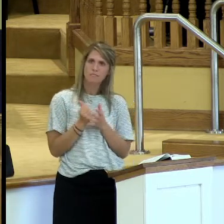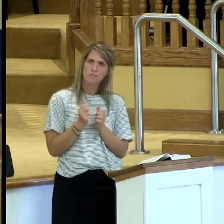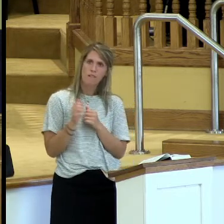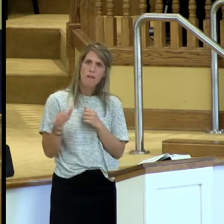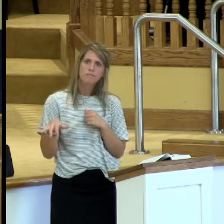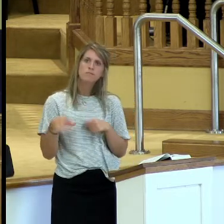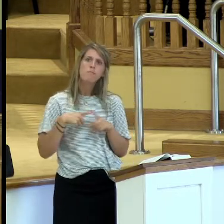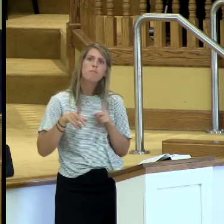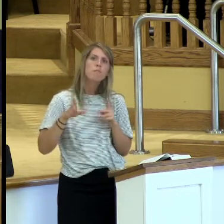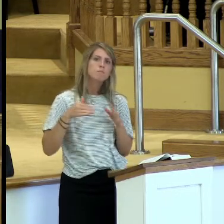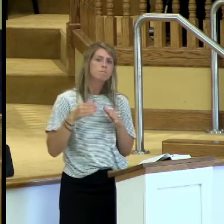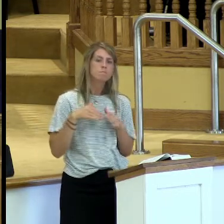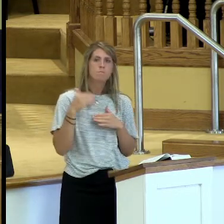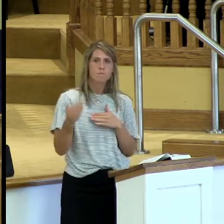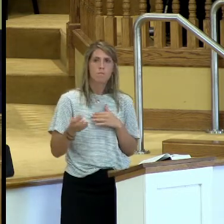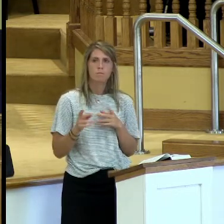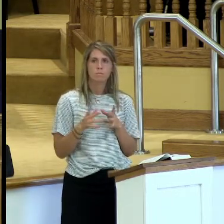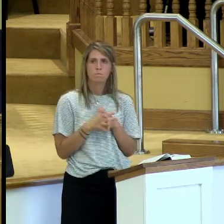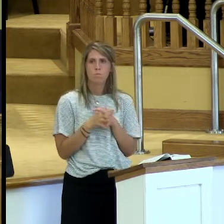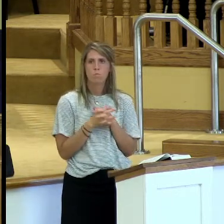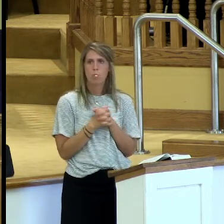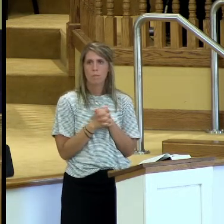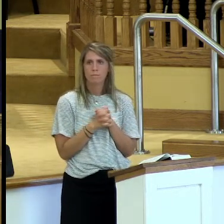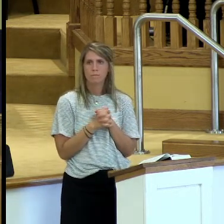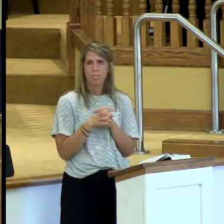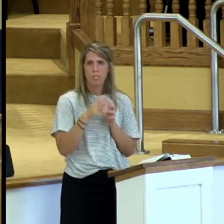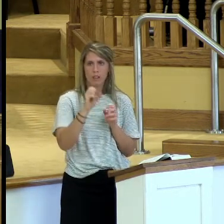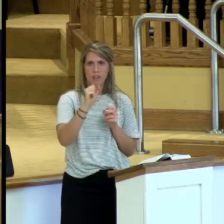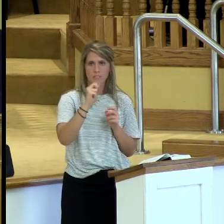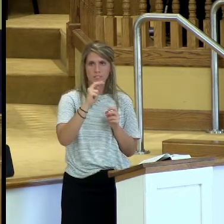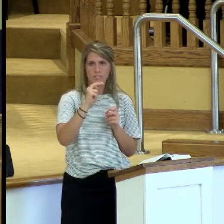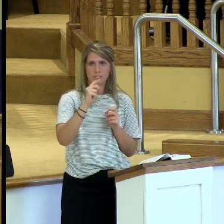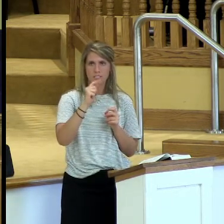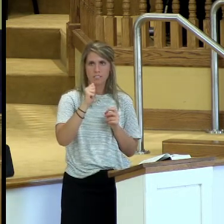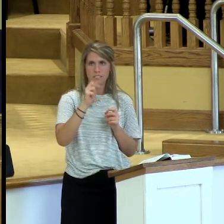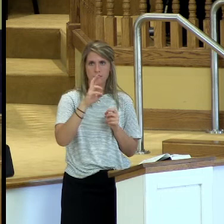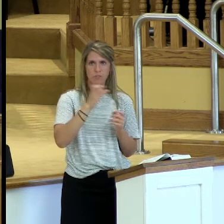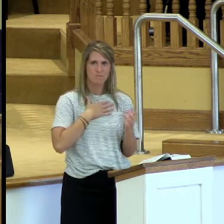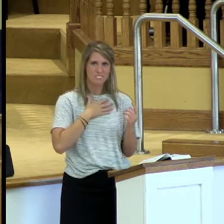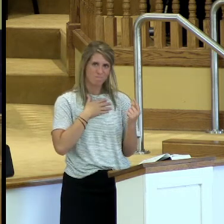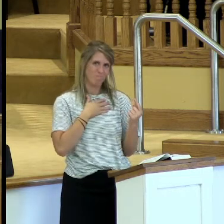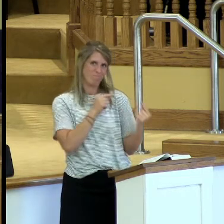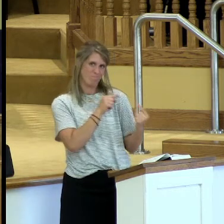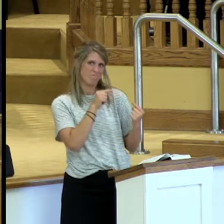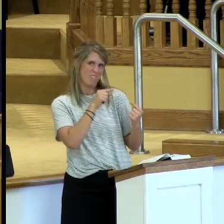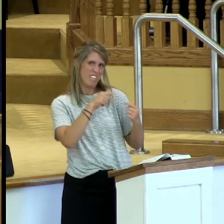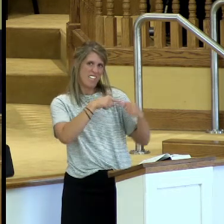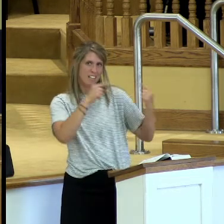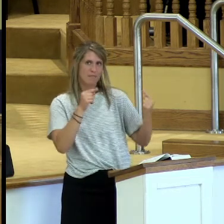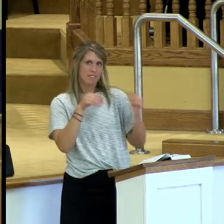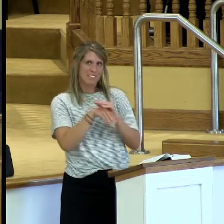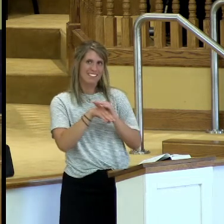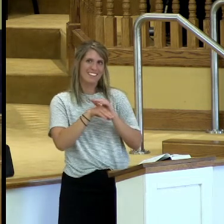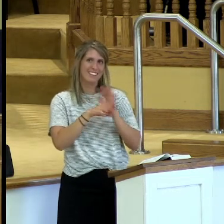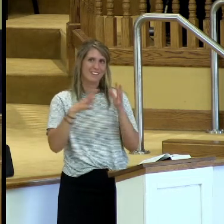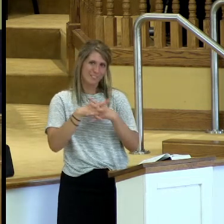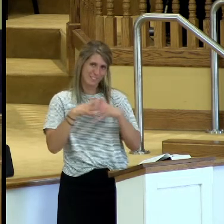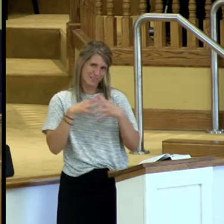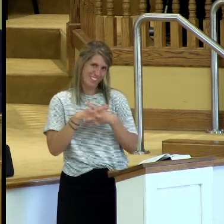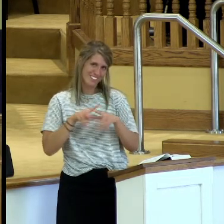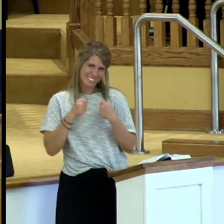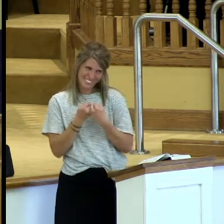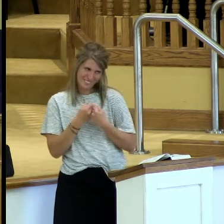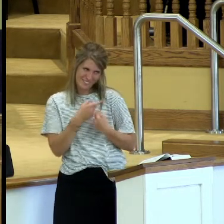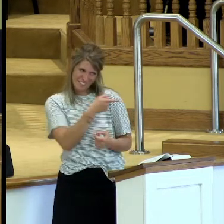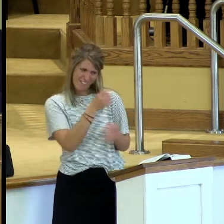But just click. Santa Rosa was my rival in football. Evil people.